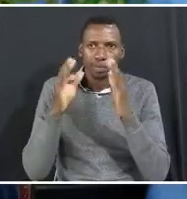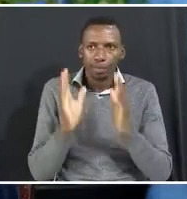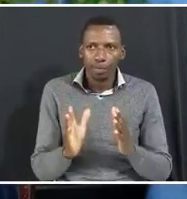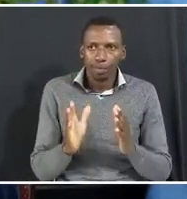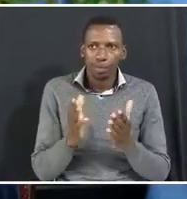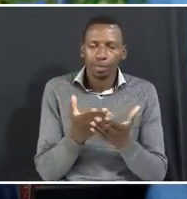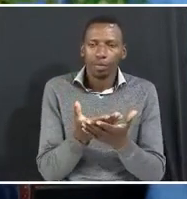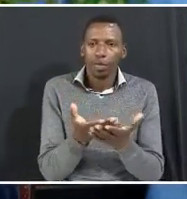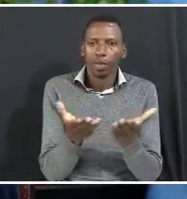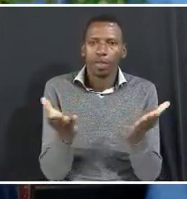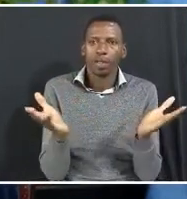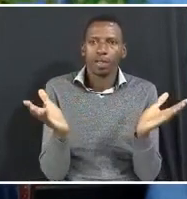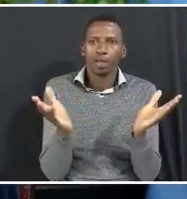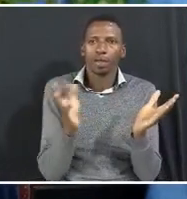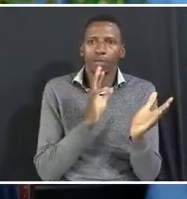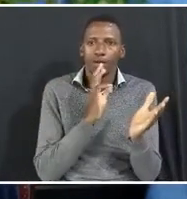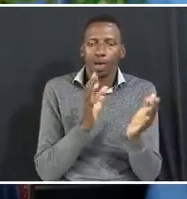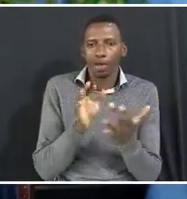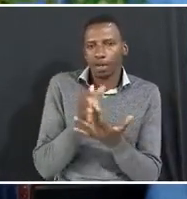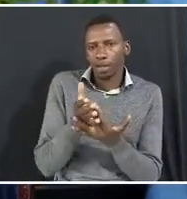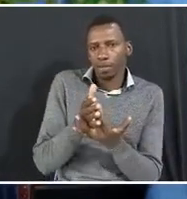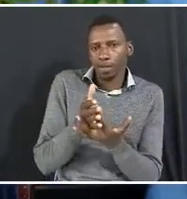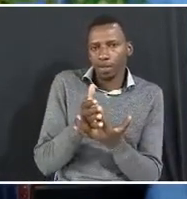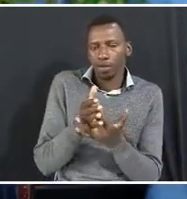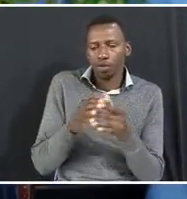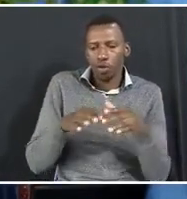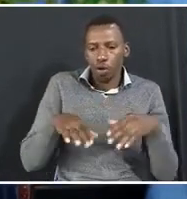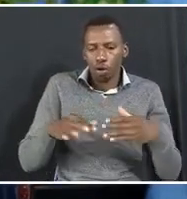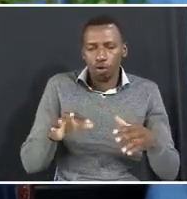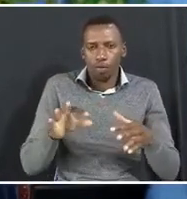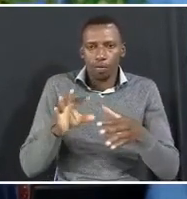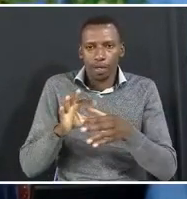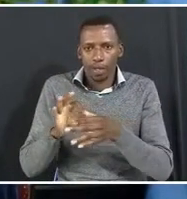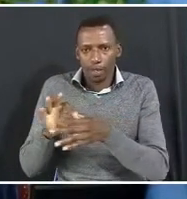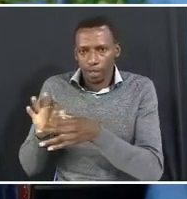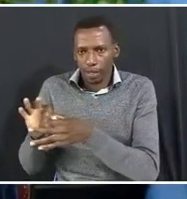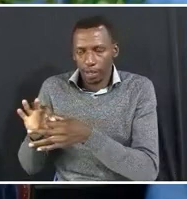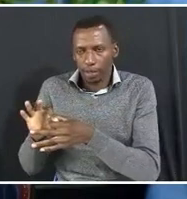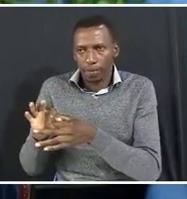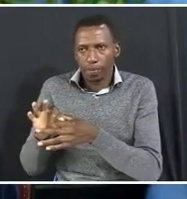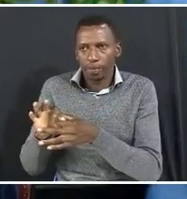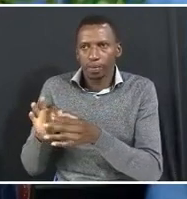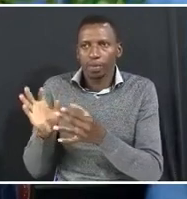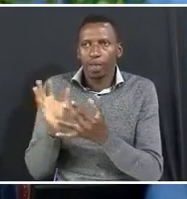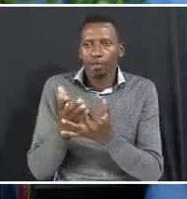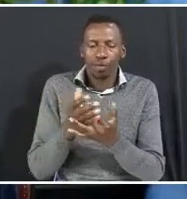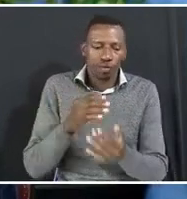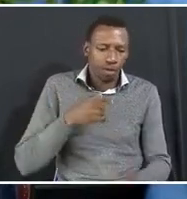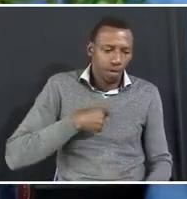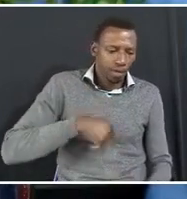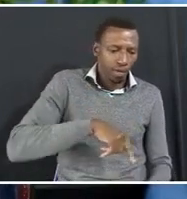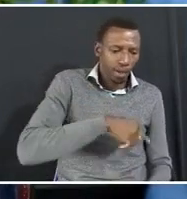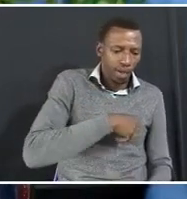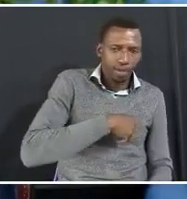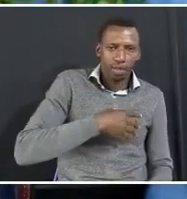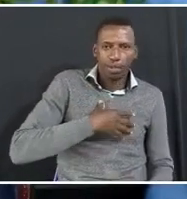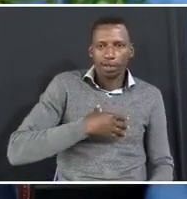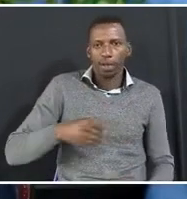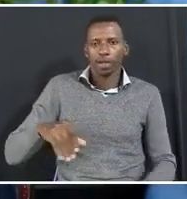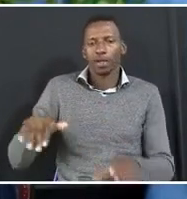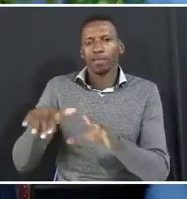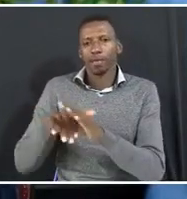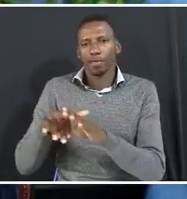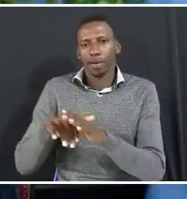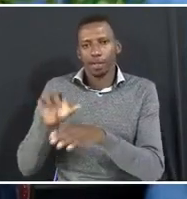call them the middle ground. The link. The link, sorry, thank you. Between us and the members.